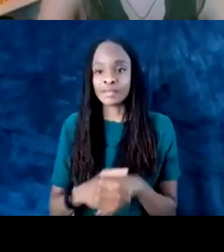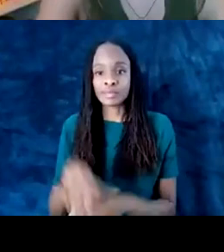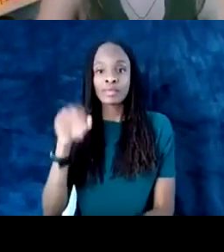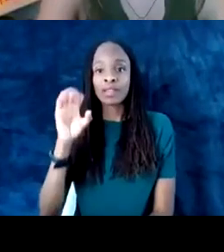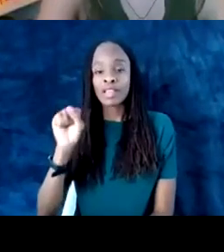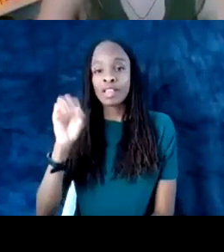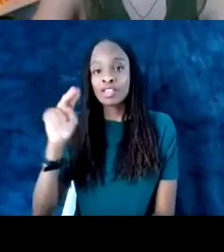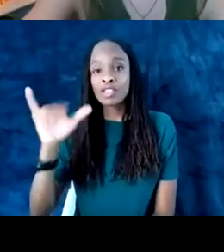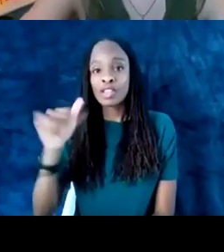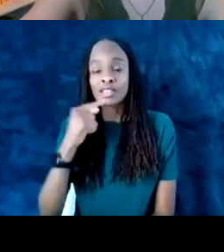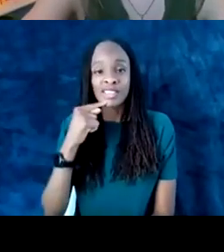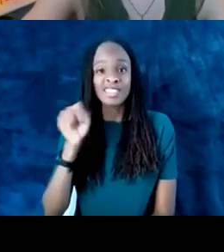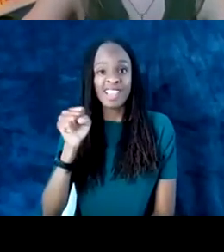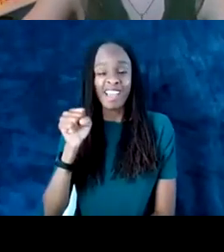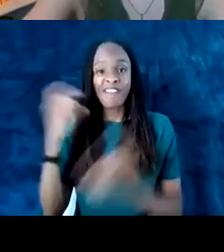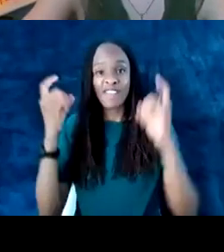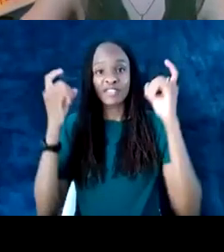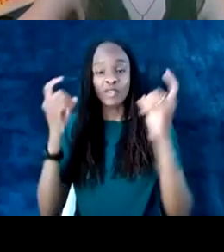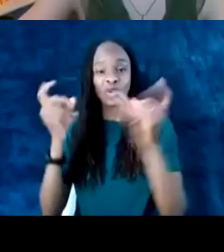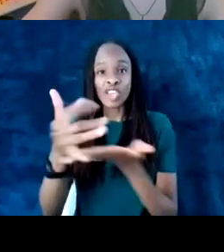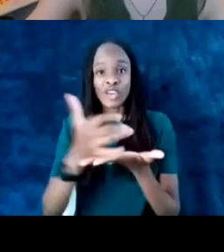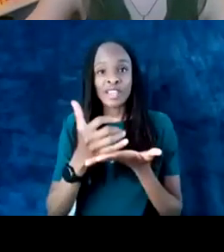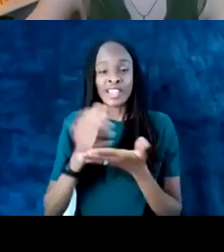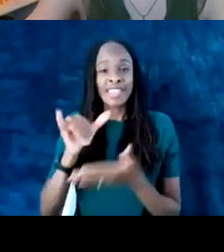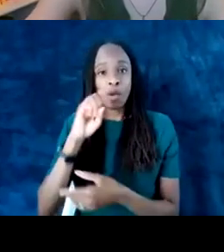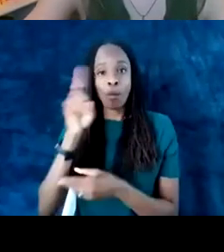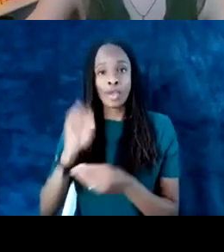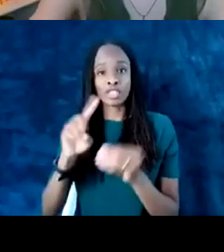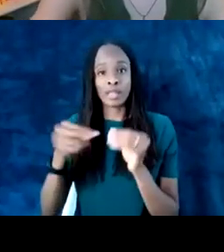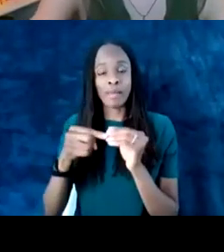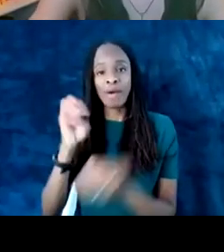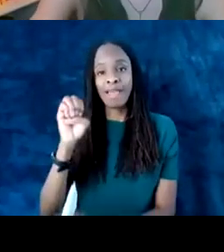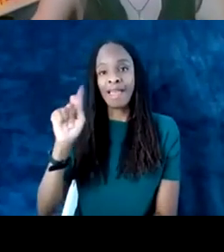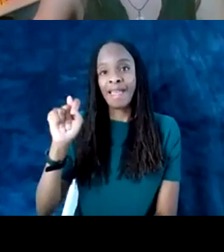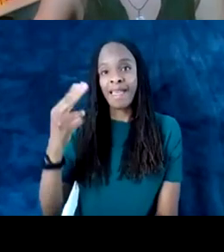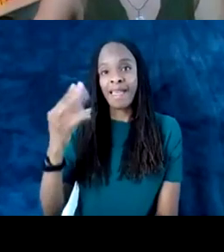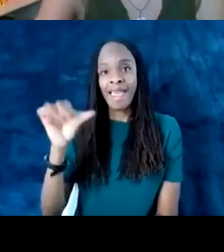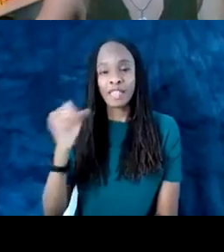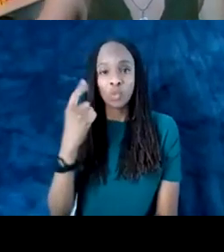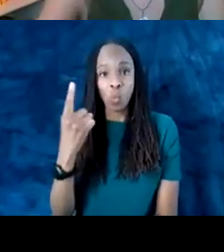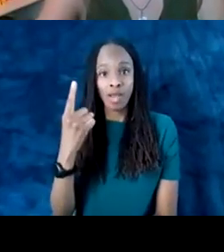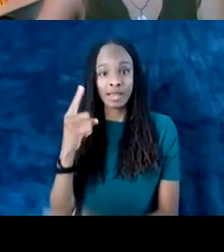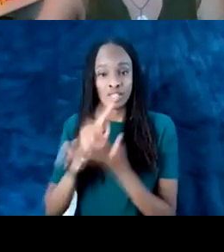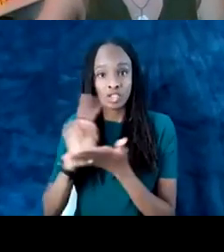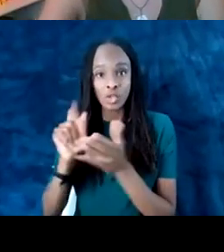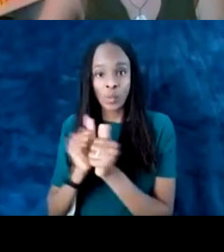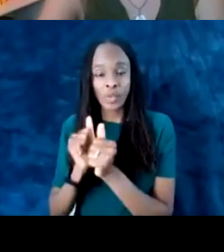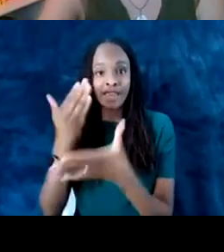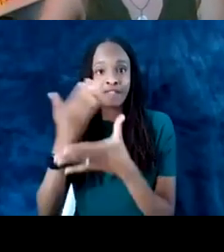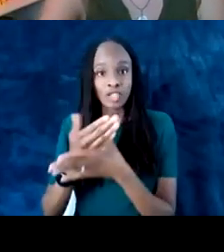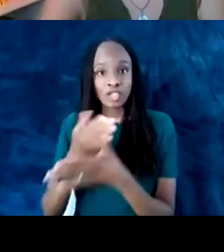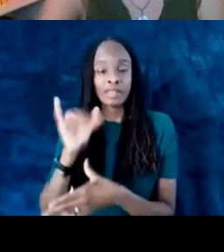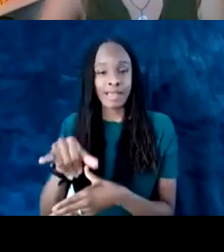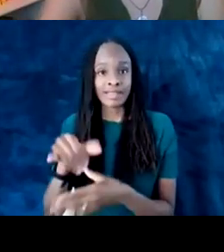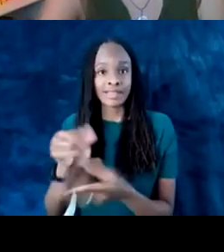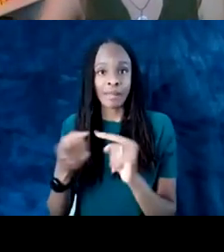festival curation. I mean, across the board, this question of ethics, yeah, I mean, this one discrete study and the intervention that's coming out of it